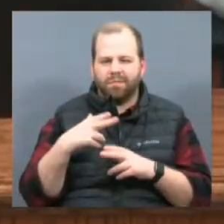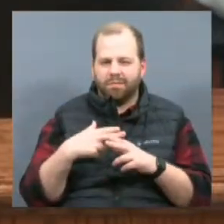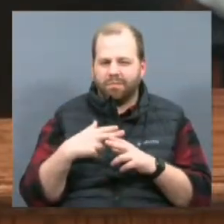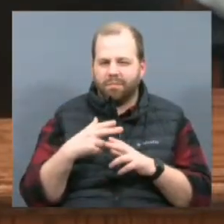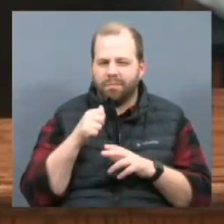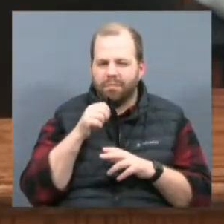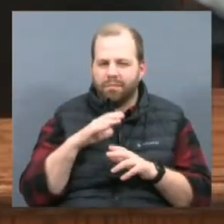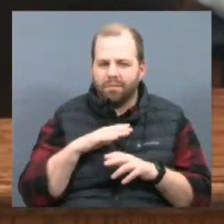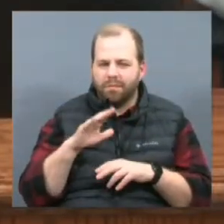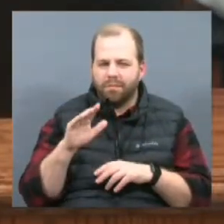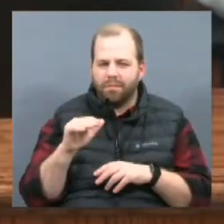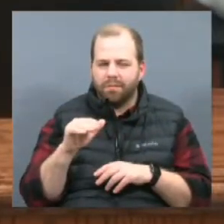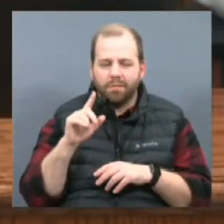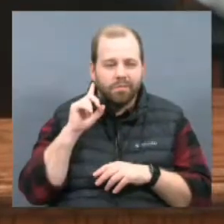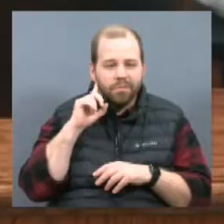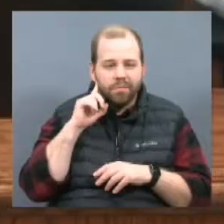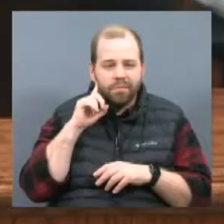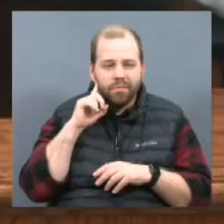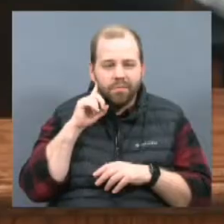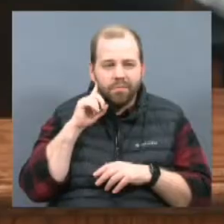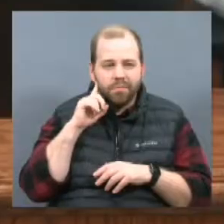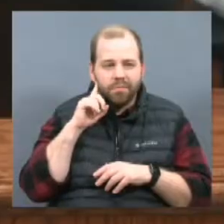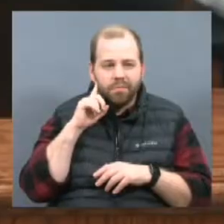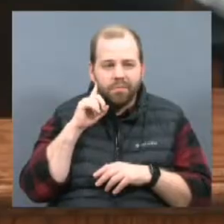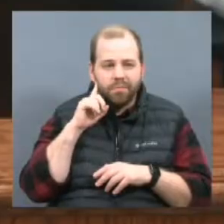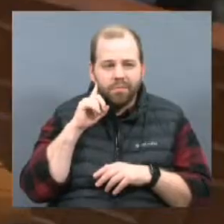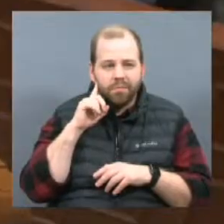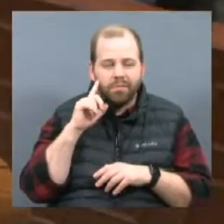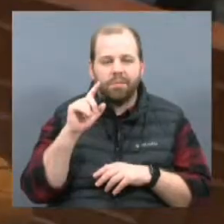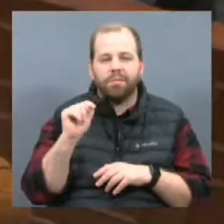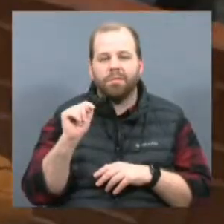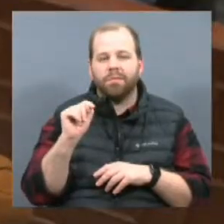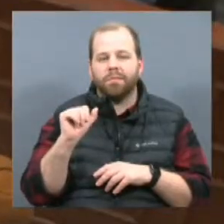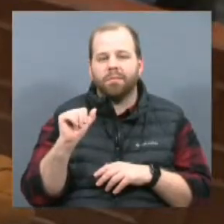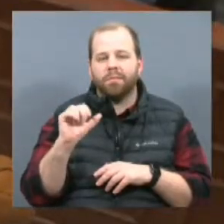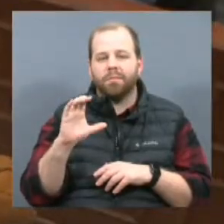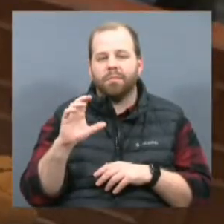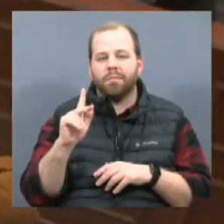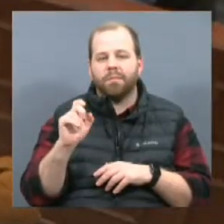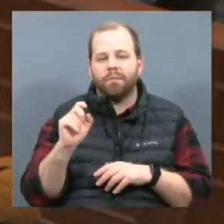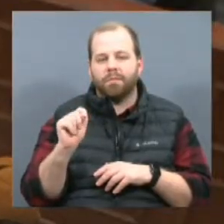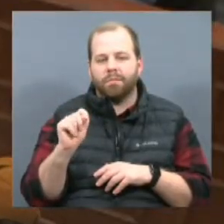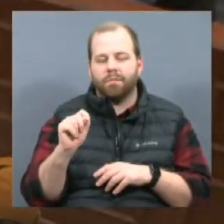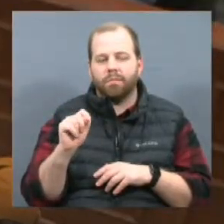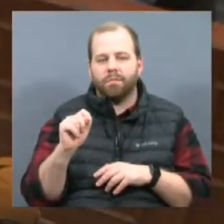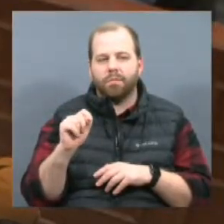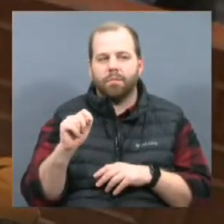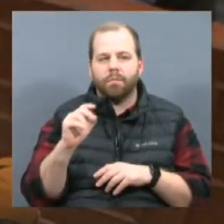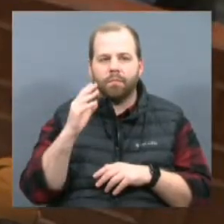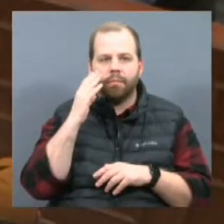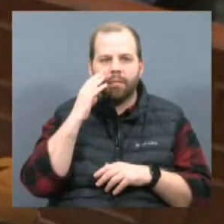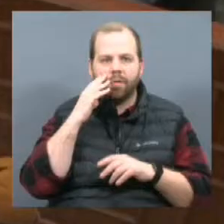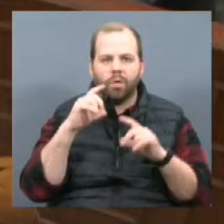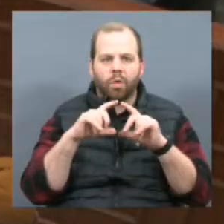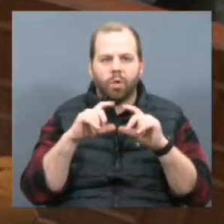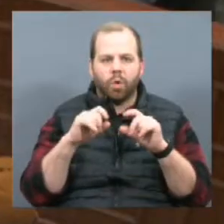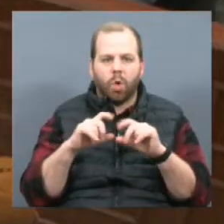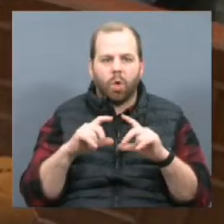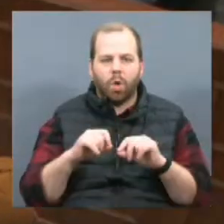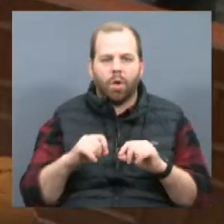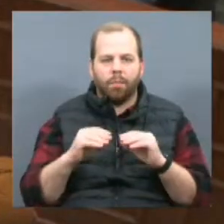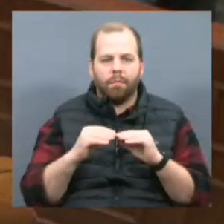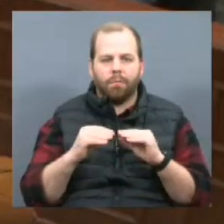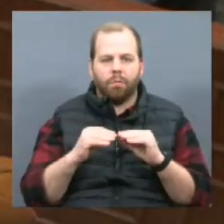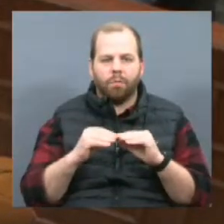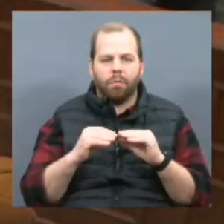again? Tracy Tackett. One more time. Tracy Tackett. Ms. Tackett. So did I get everyone who spoke? And I know there are more cards. I don't